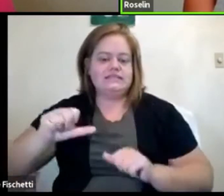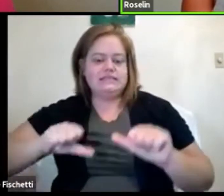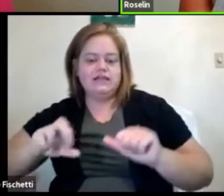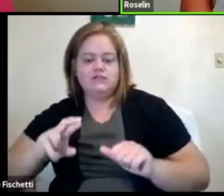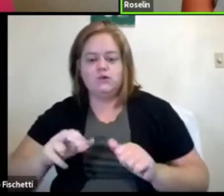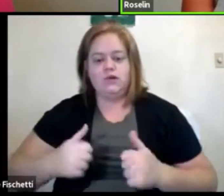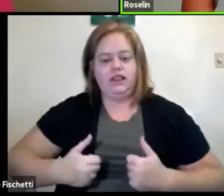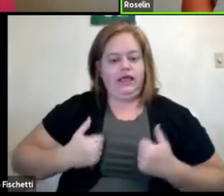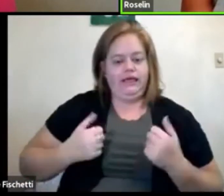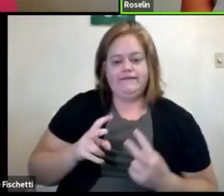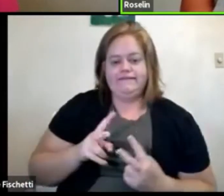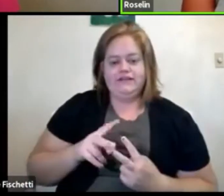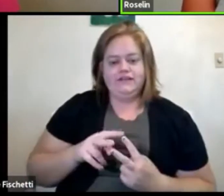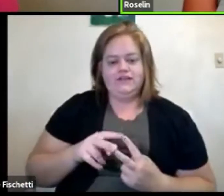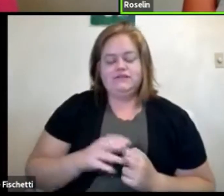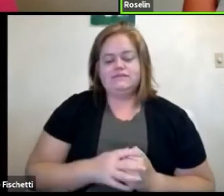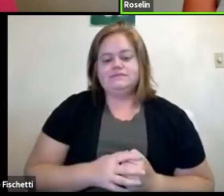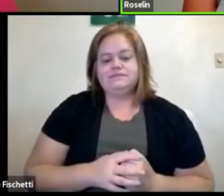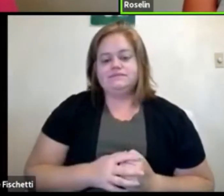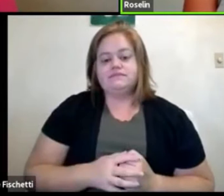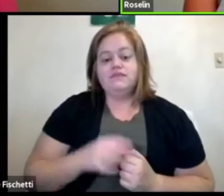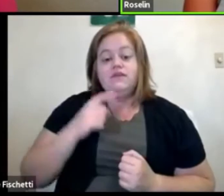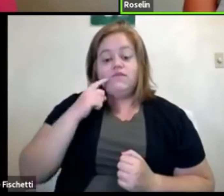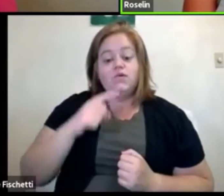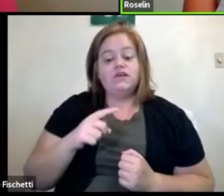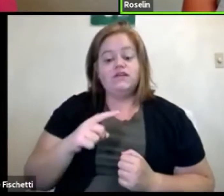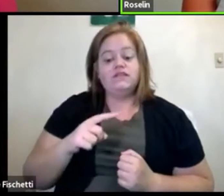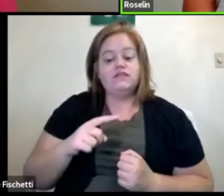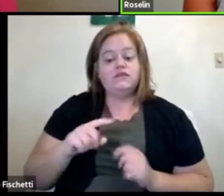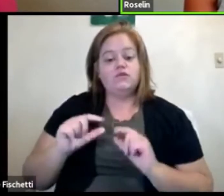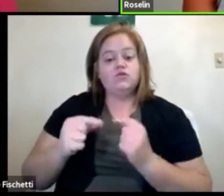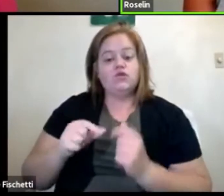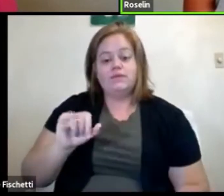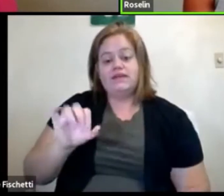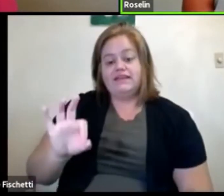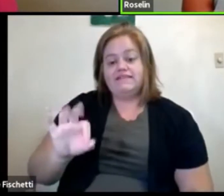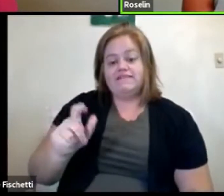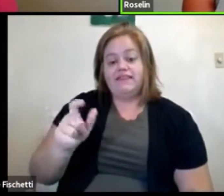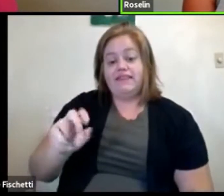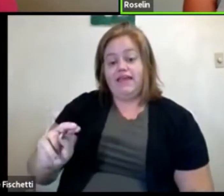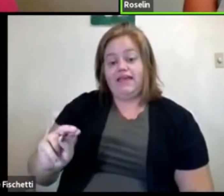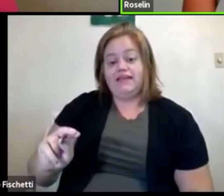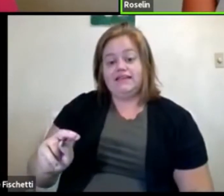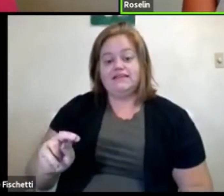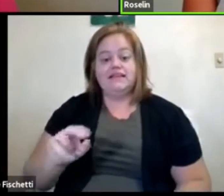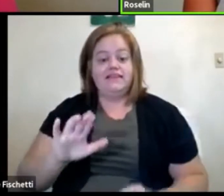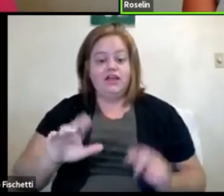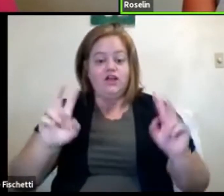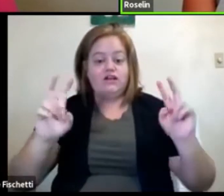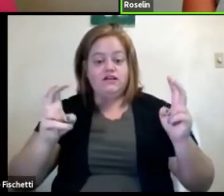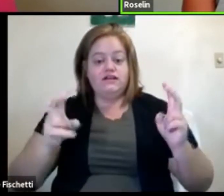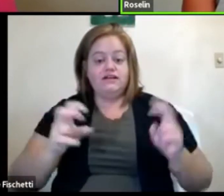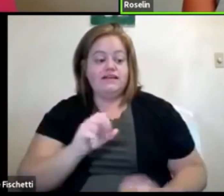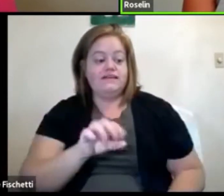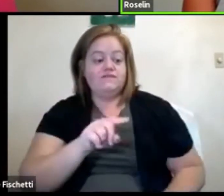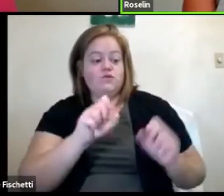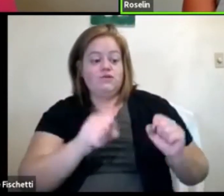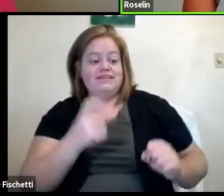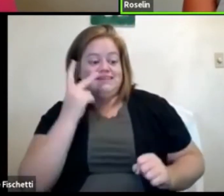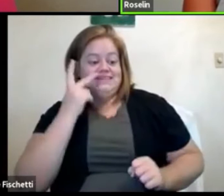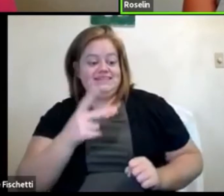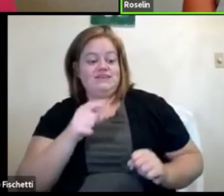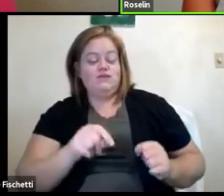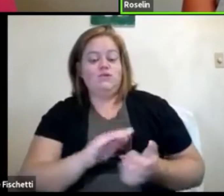Like, the if-then initiative says, if you can see it, you can be it, right? I think that's